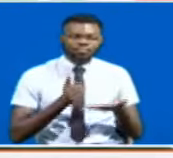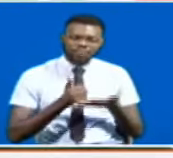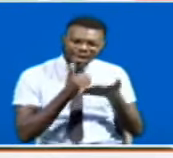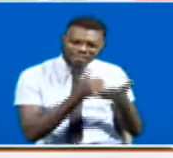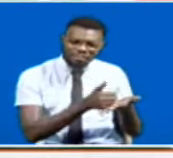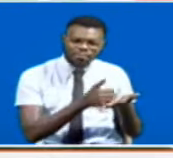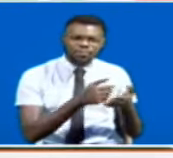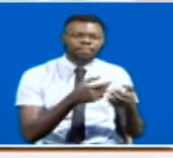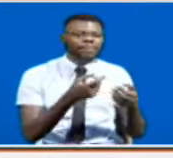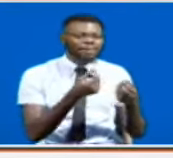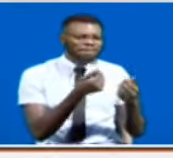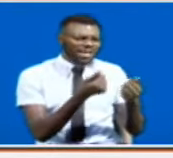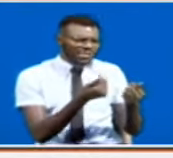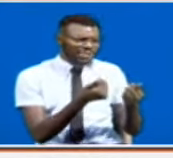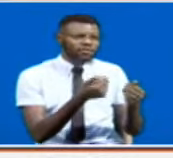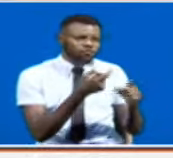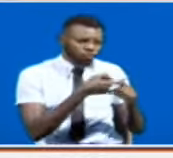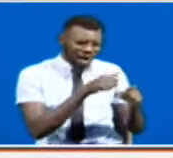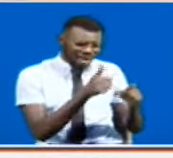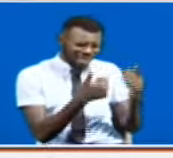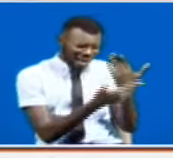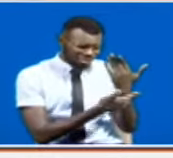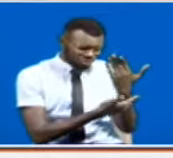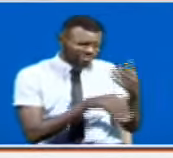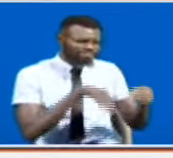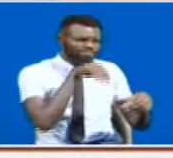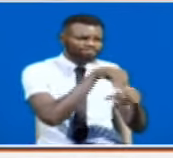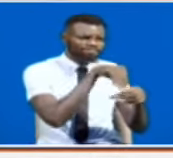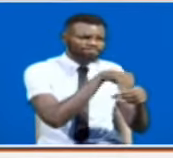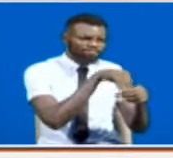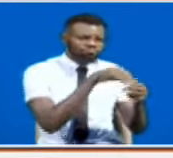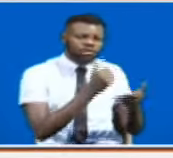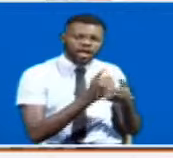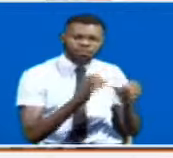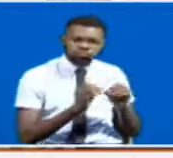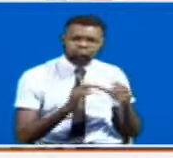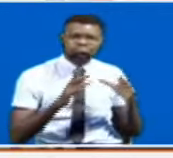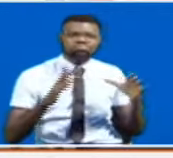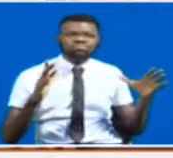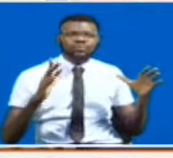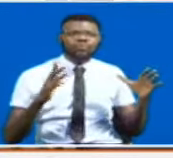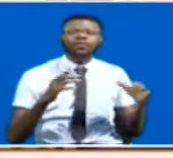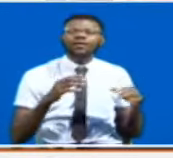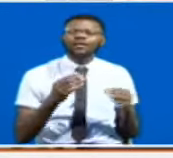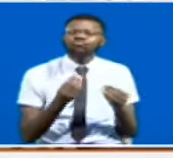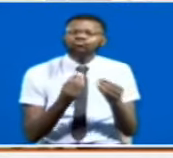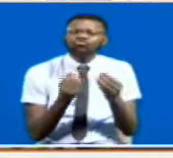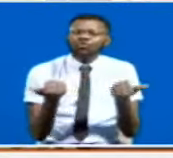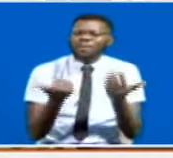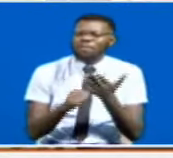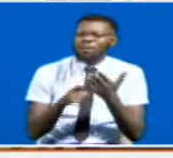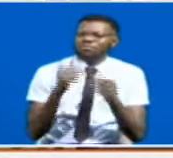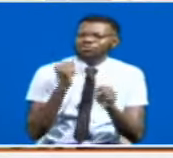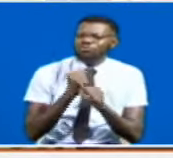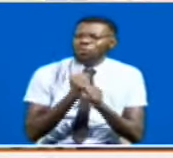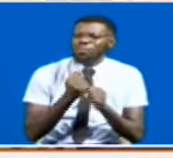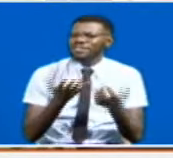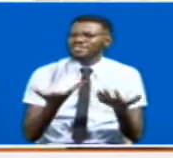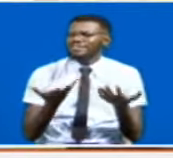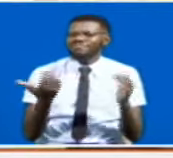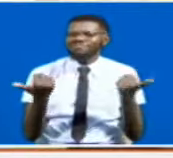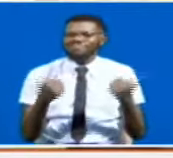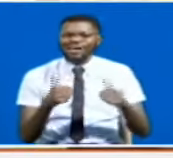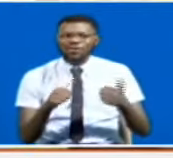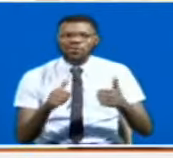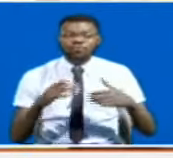their foreign exchange earnings. But the president's efforts to solve the unemployment problem have been dealt a blow, as players